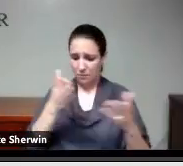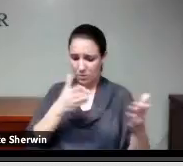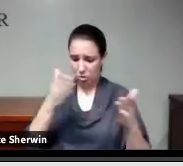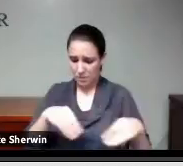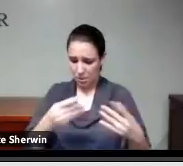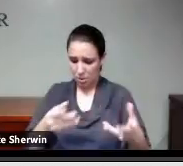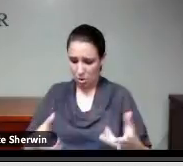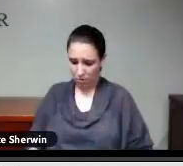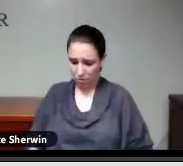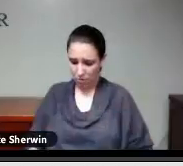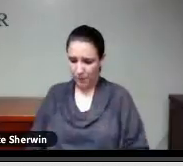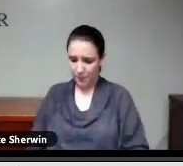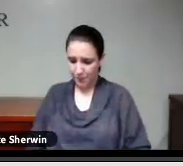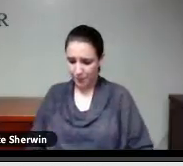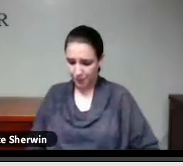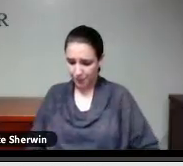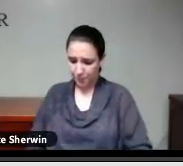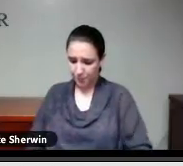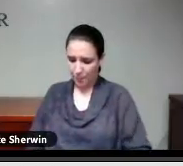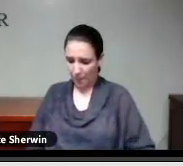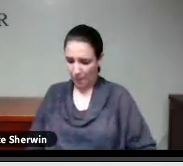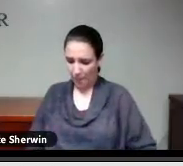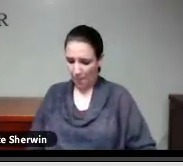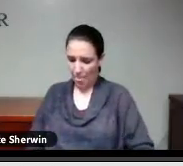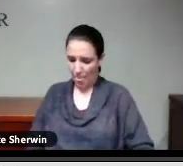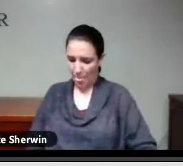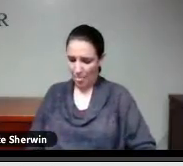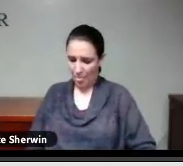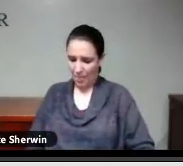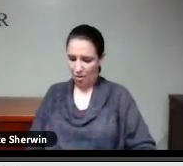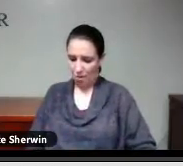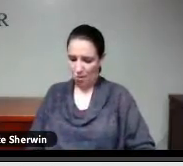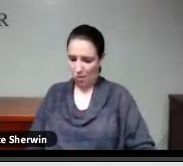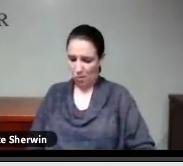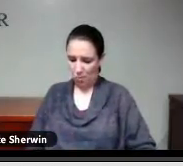library that could really be customized to some of their specific needs,